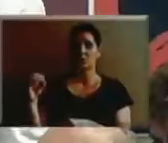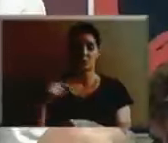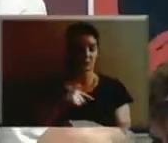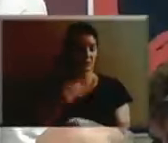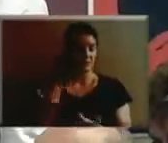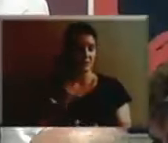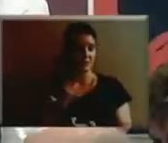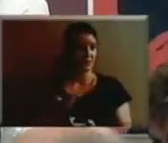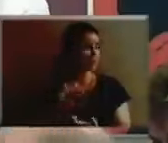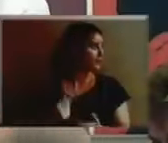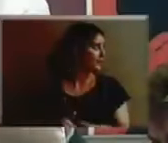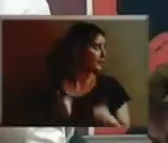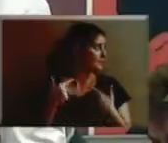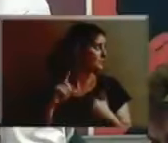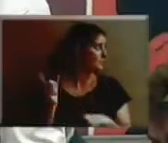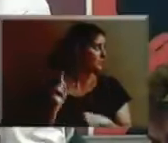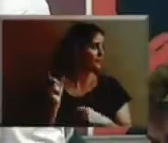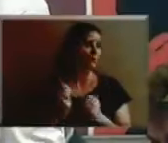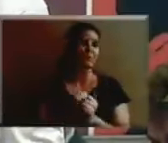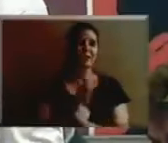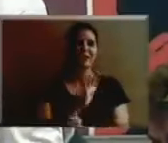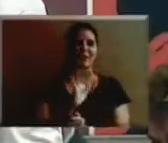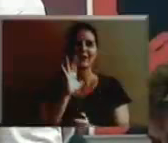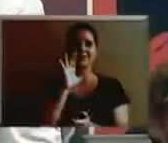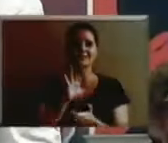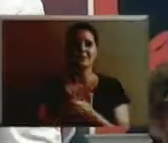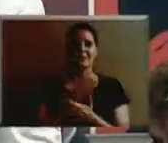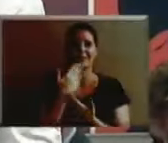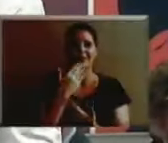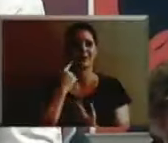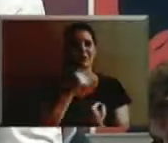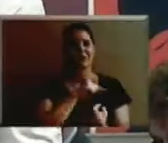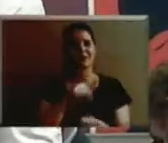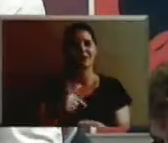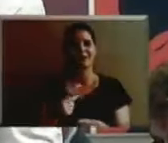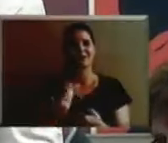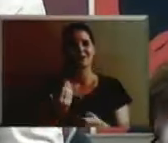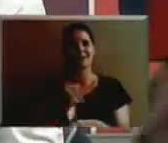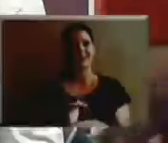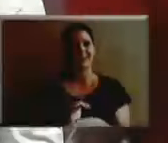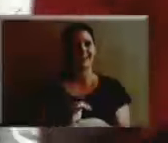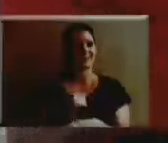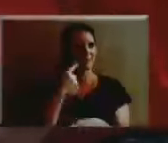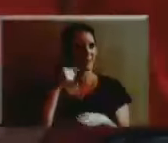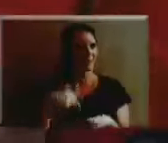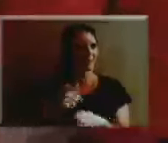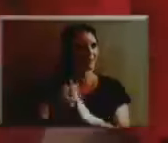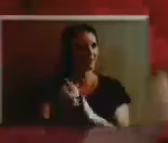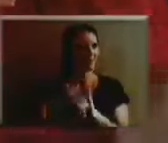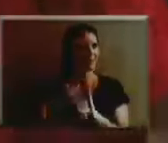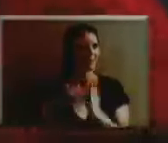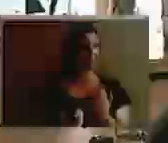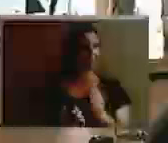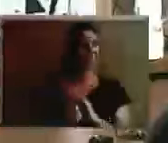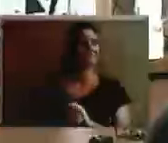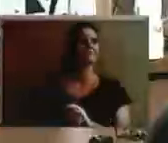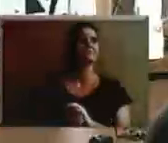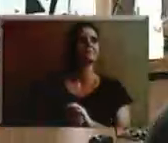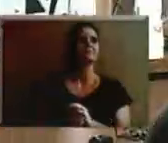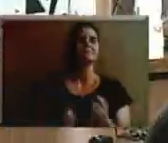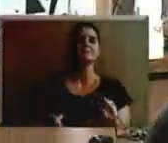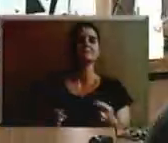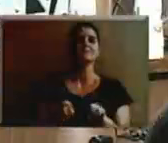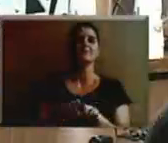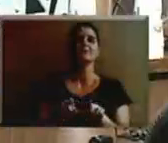and resides in Louisville with her current husband. So thank you so much for being here for this agenda. Also with